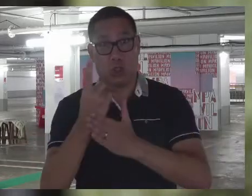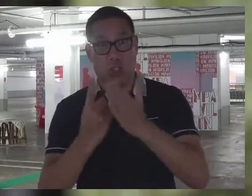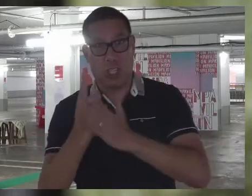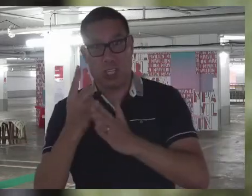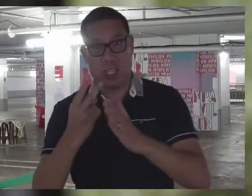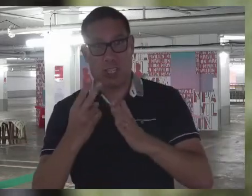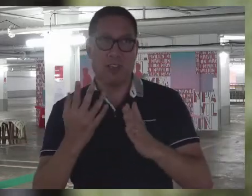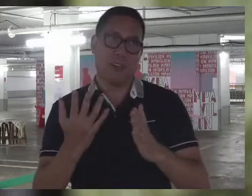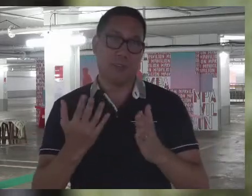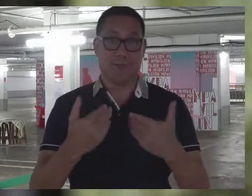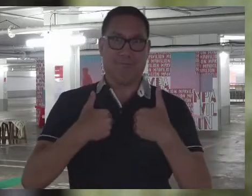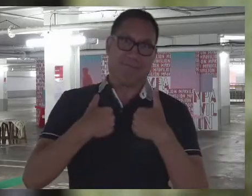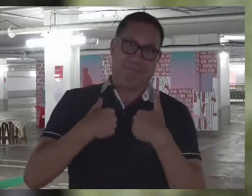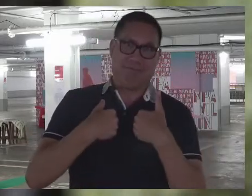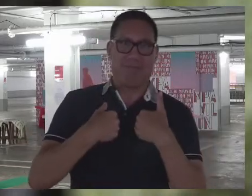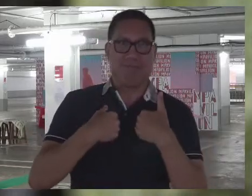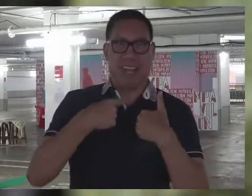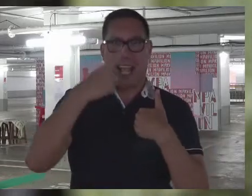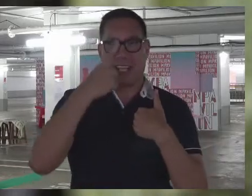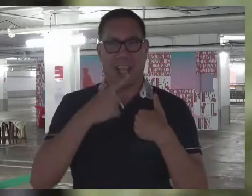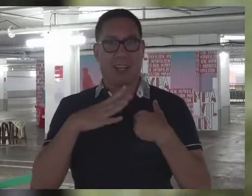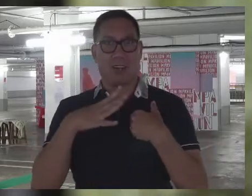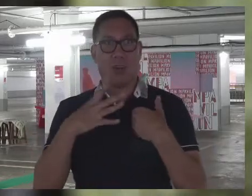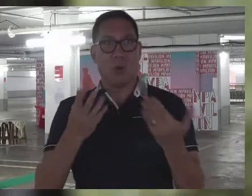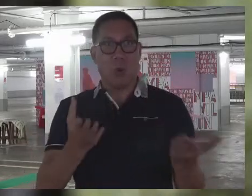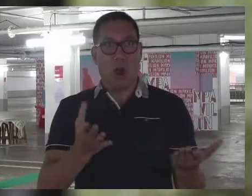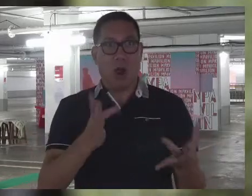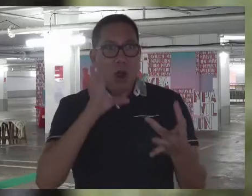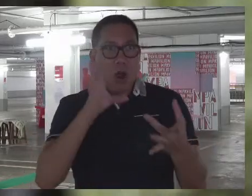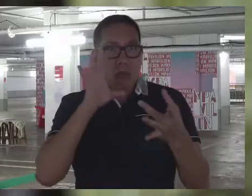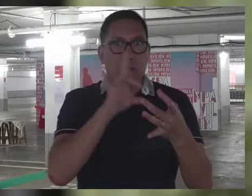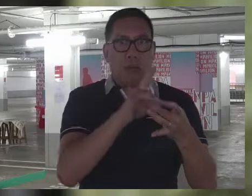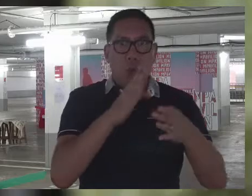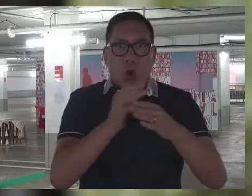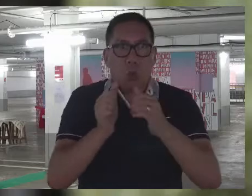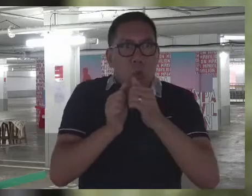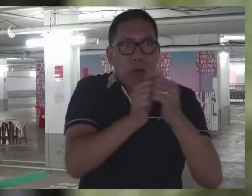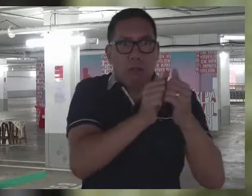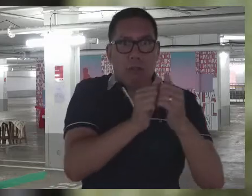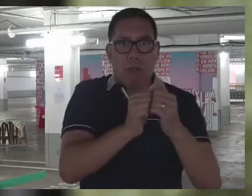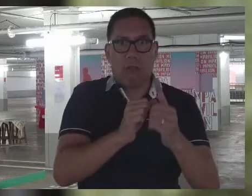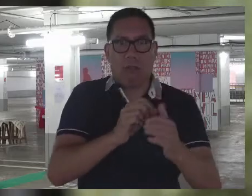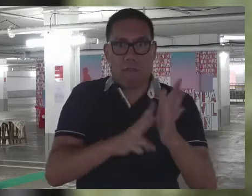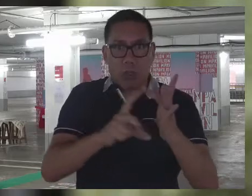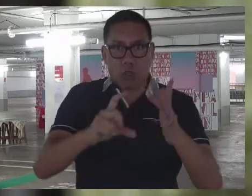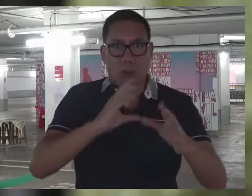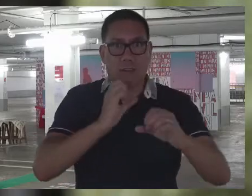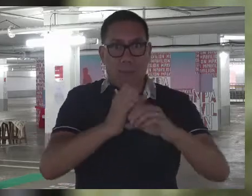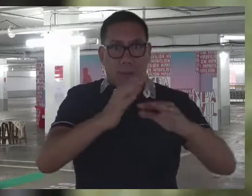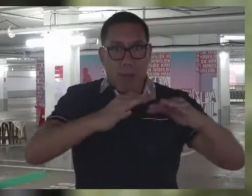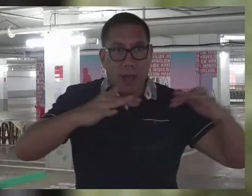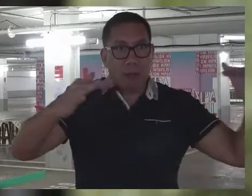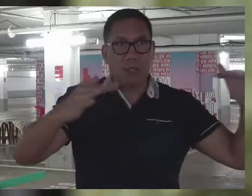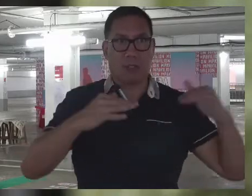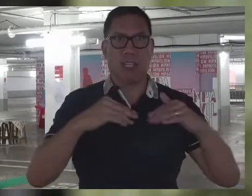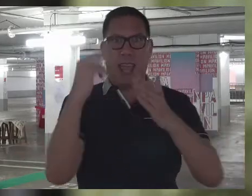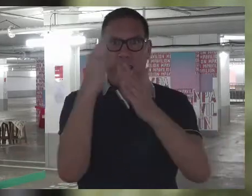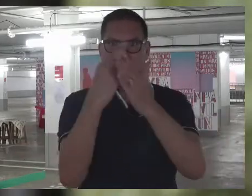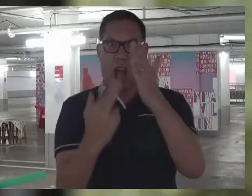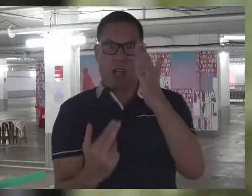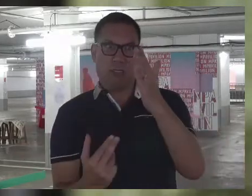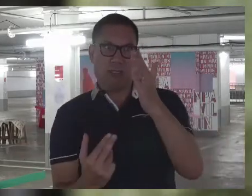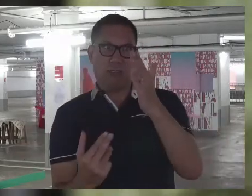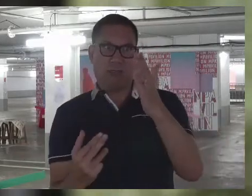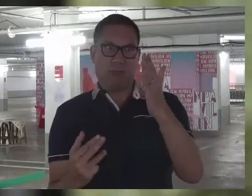be able to engage with the Parliament in our contemporary times, because in terms